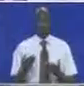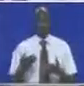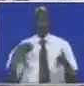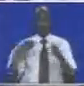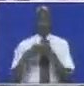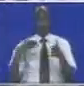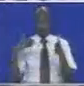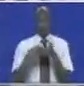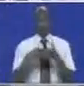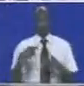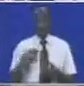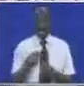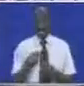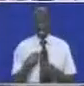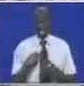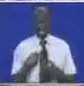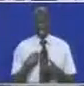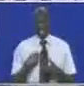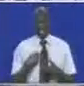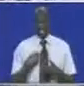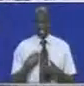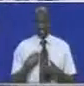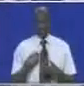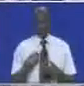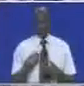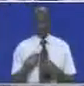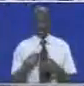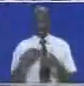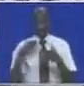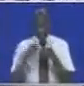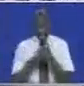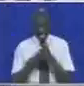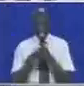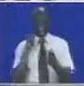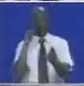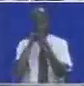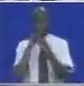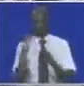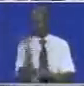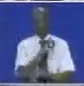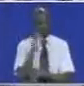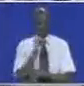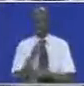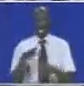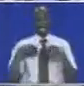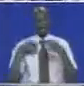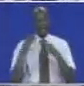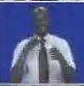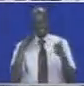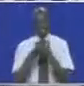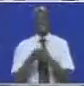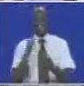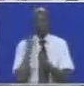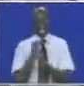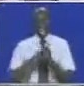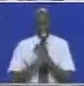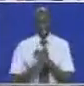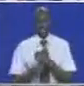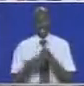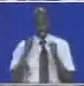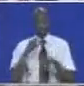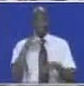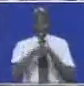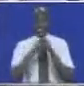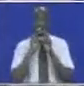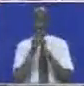to come in, you know, like in between me and what I wanted to do. I will do it anyway. And if I got the